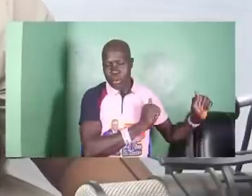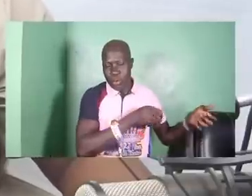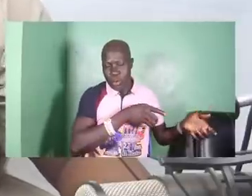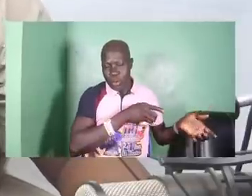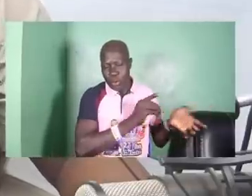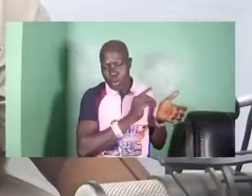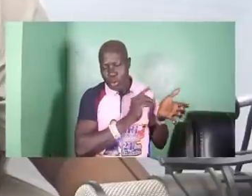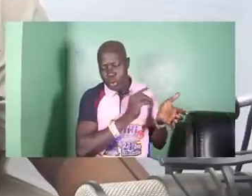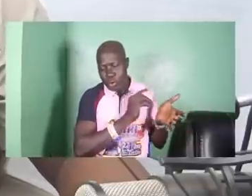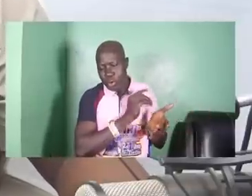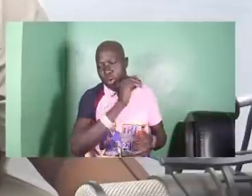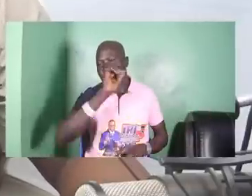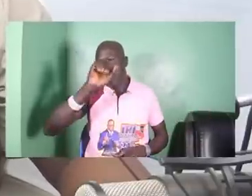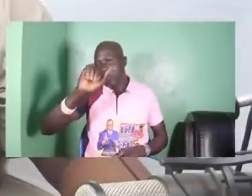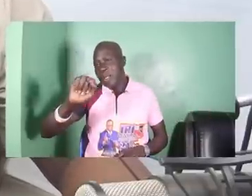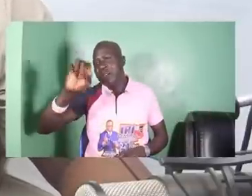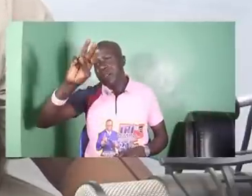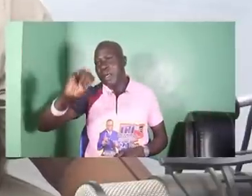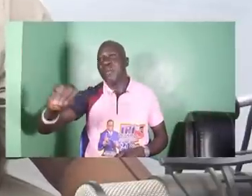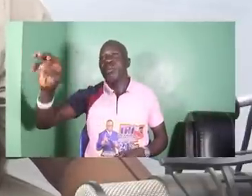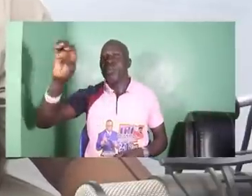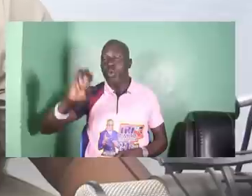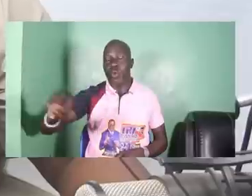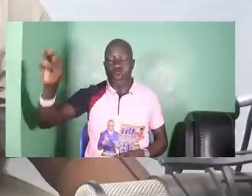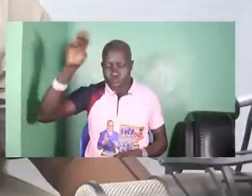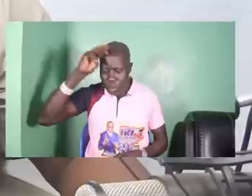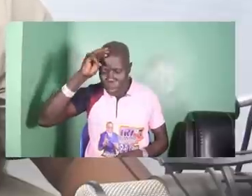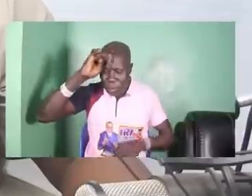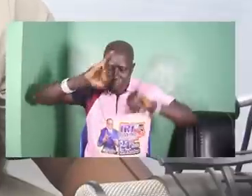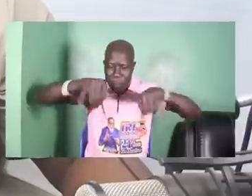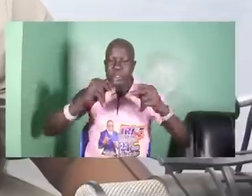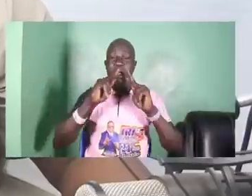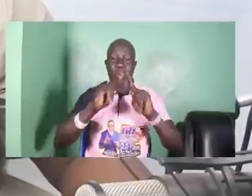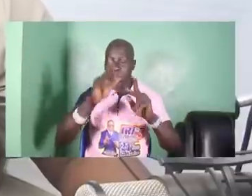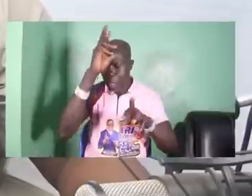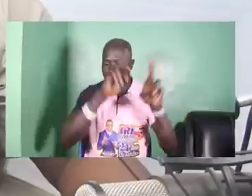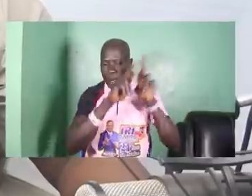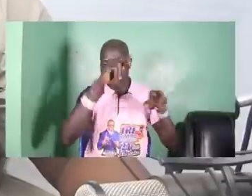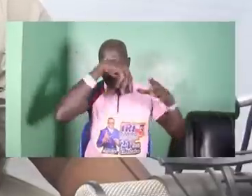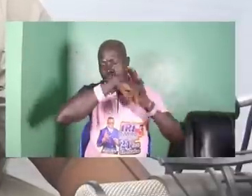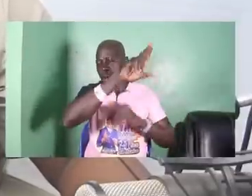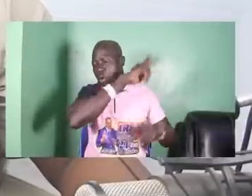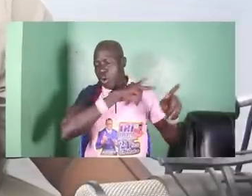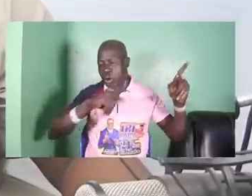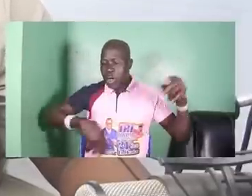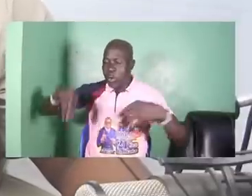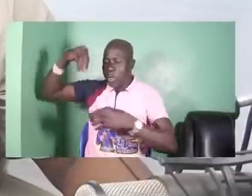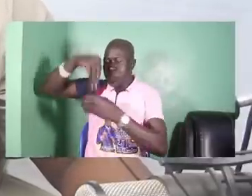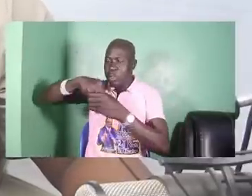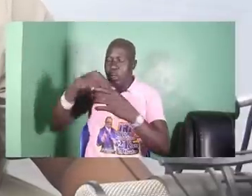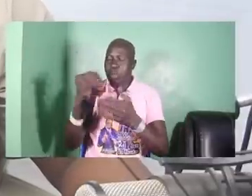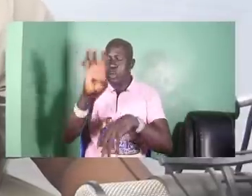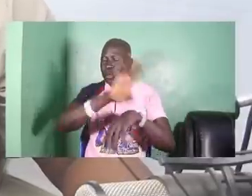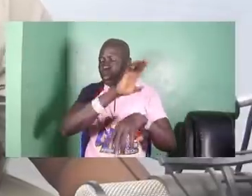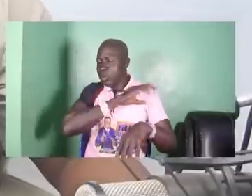Dr. SMO Mustafa JP Babasebioba. Lati Jossi of Golden Church, Land of